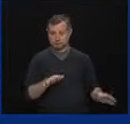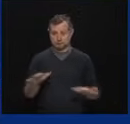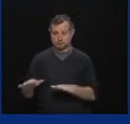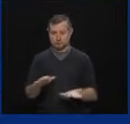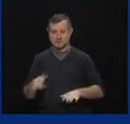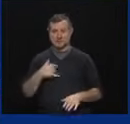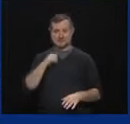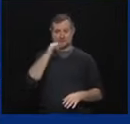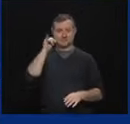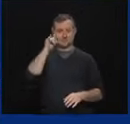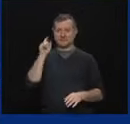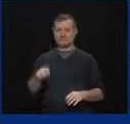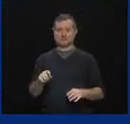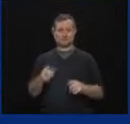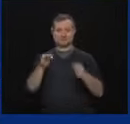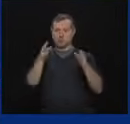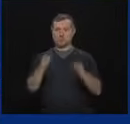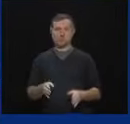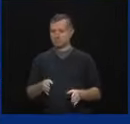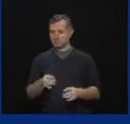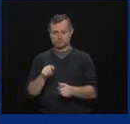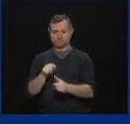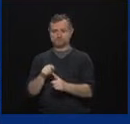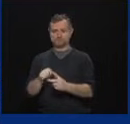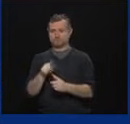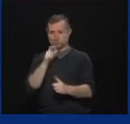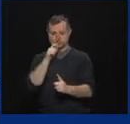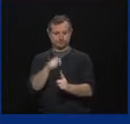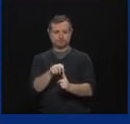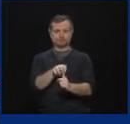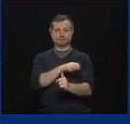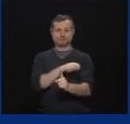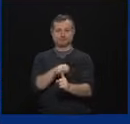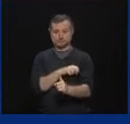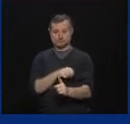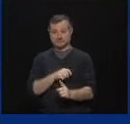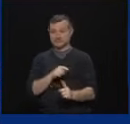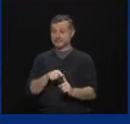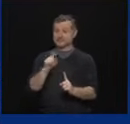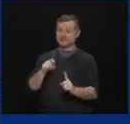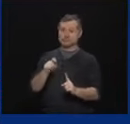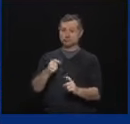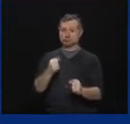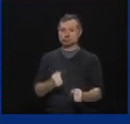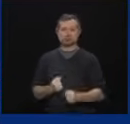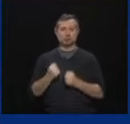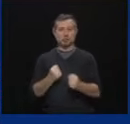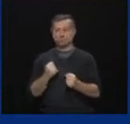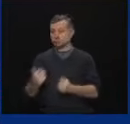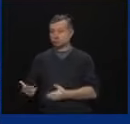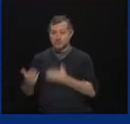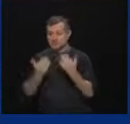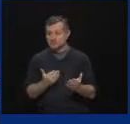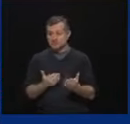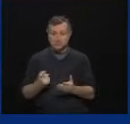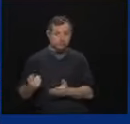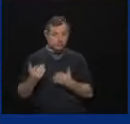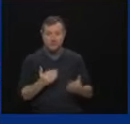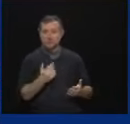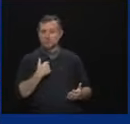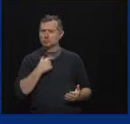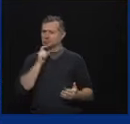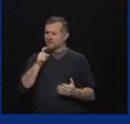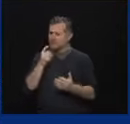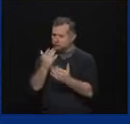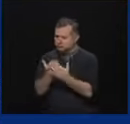to find an individual who is highly recommended, has credentials, but literally is unknown to me. You